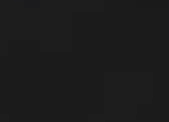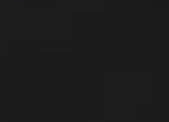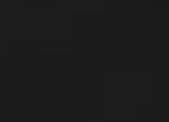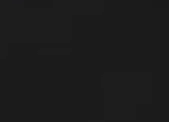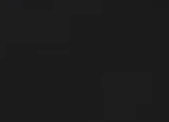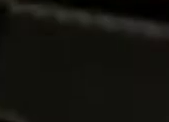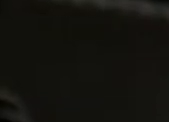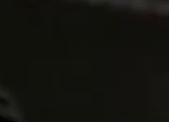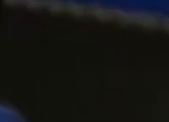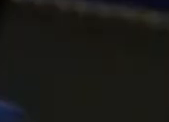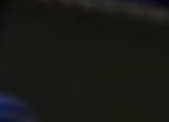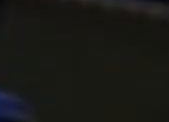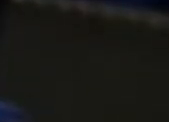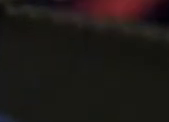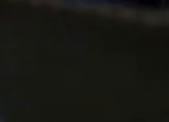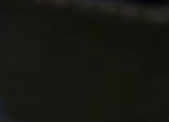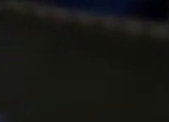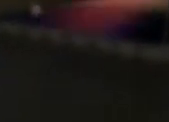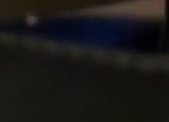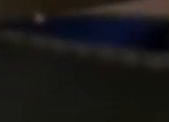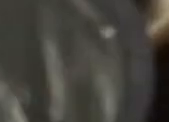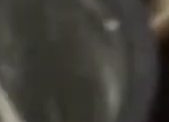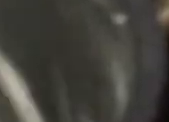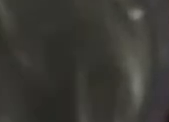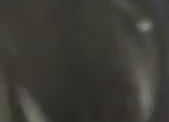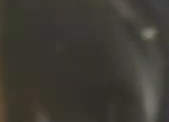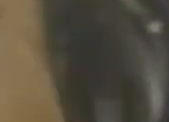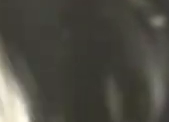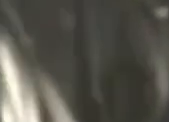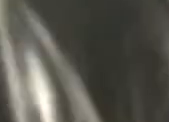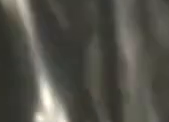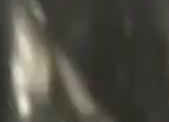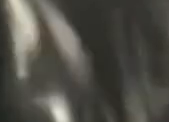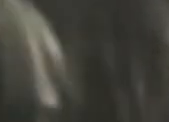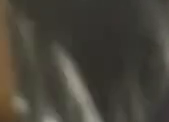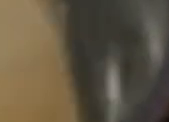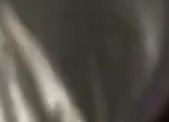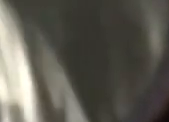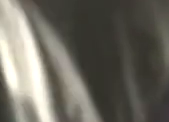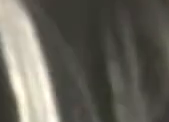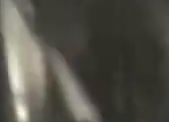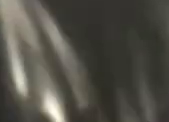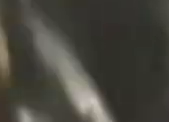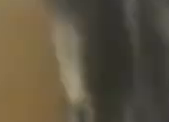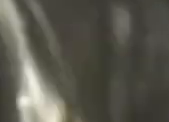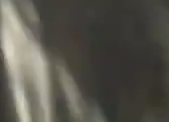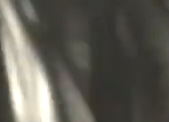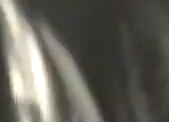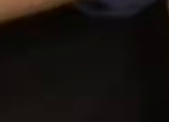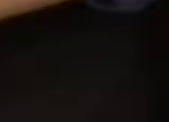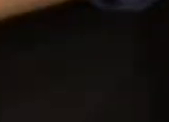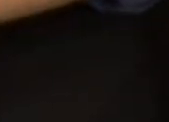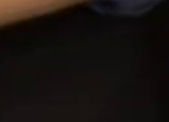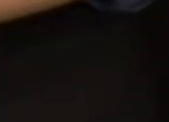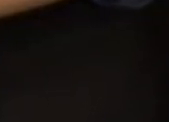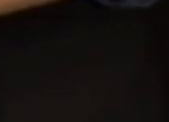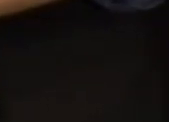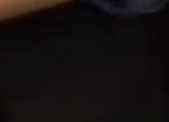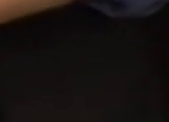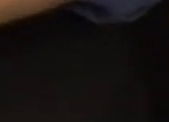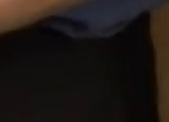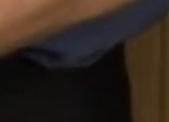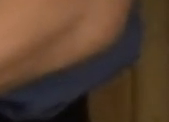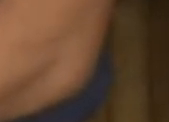sauce. Light your stove and continue to stir the contents with a wooden spoon until the sugar dissolves completely,